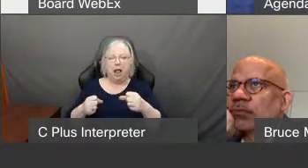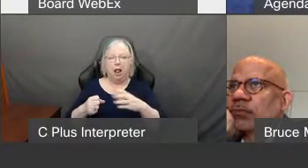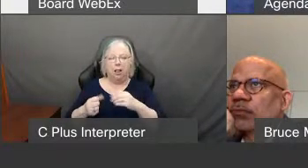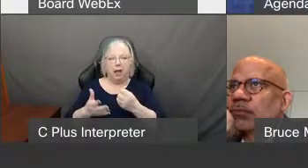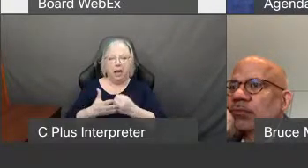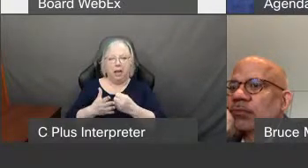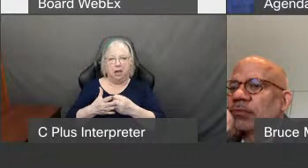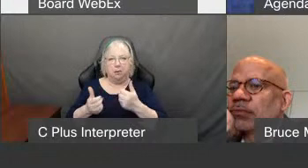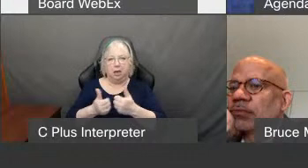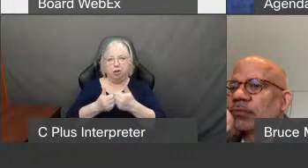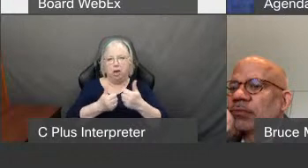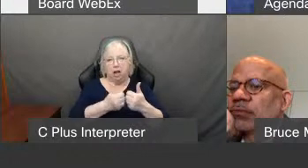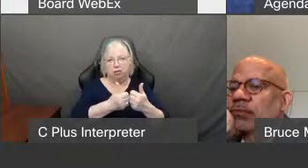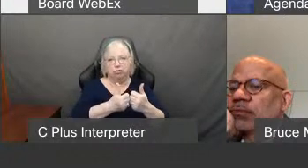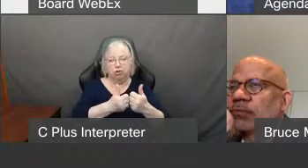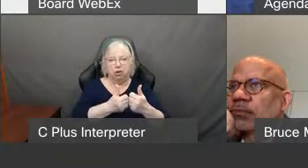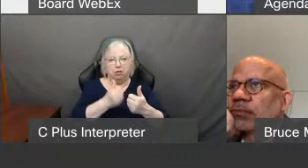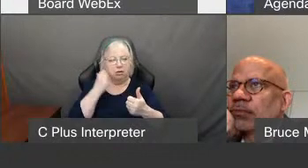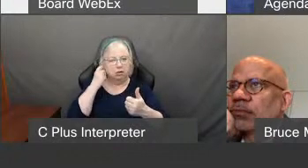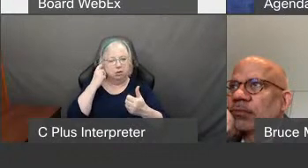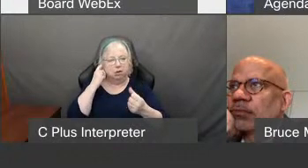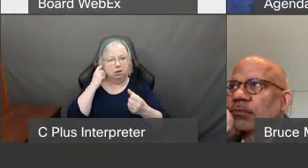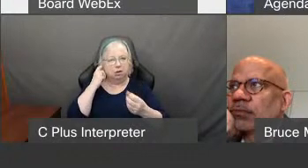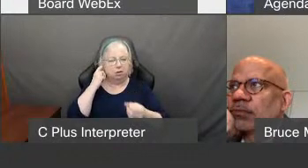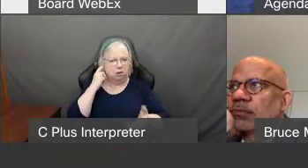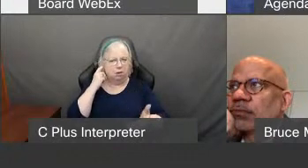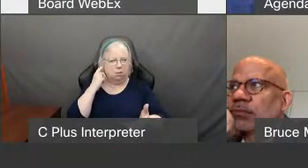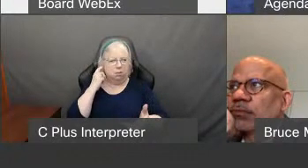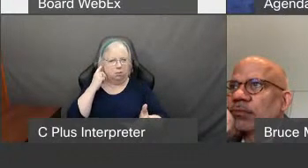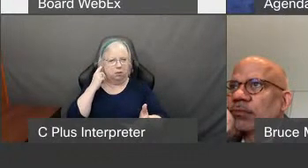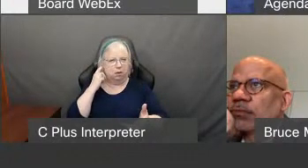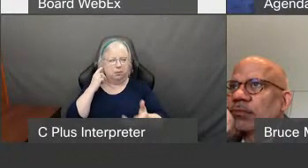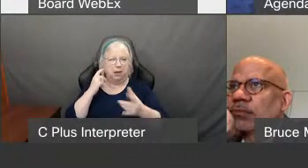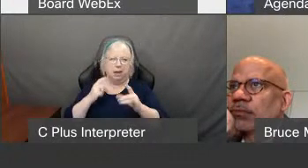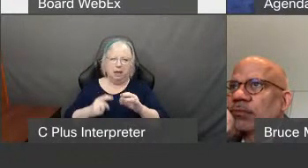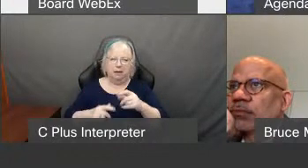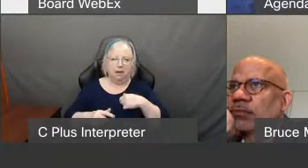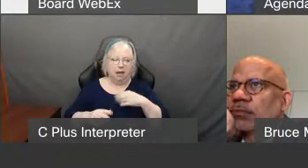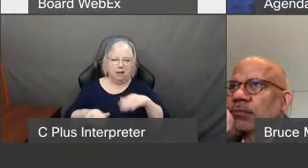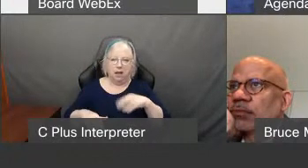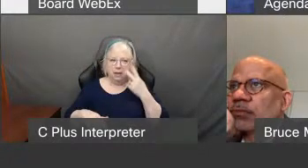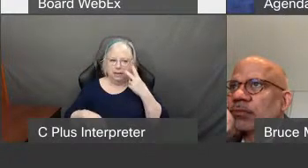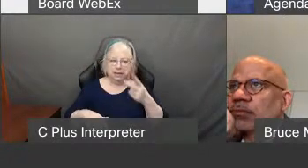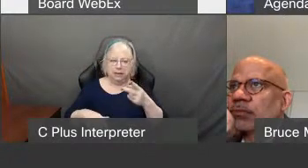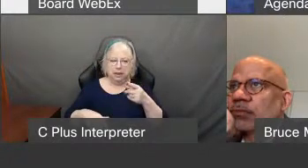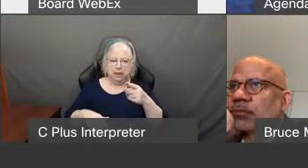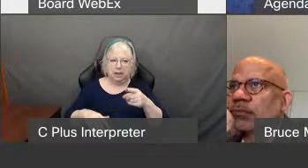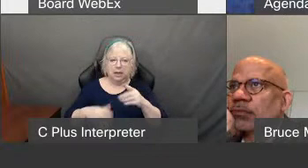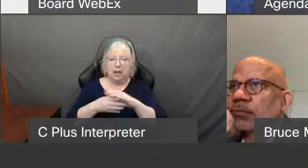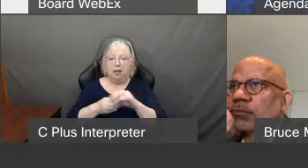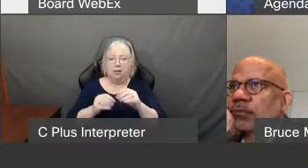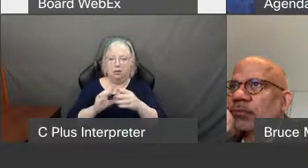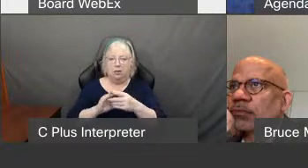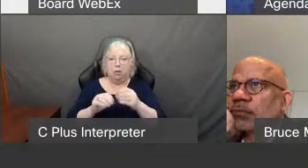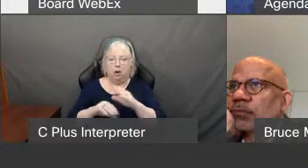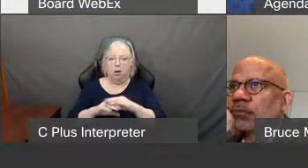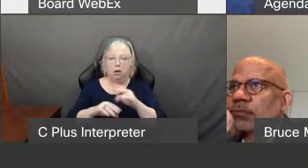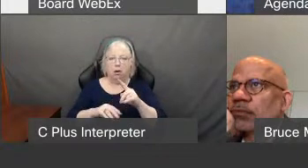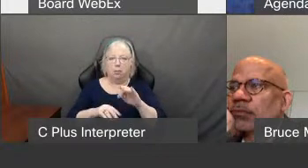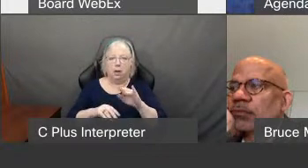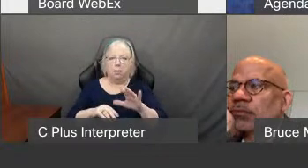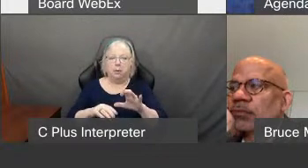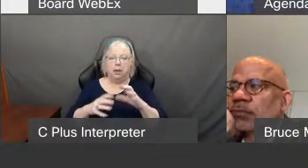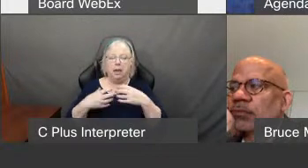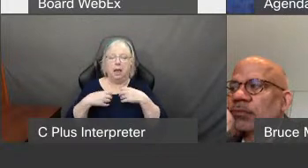challenges. So if I hadn't seen the story on public health in regard to